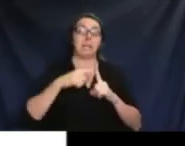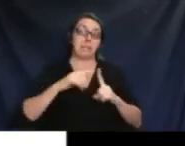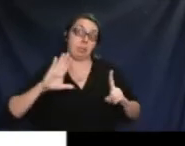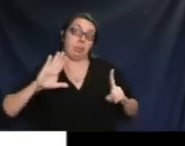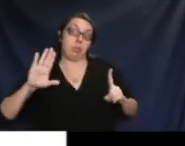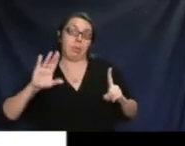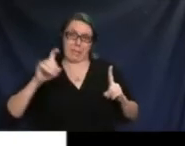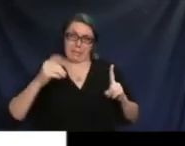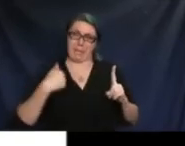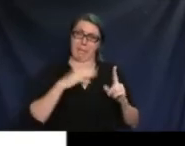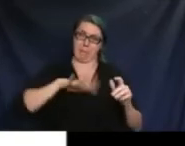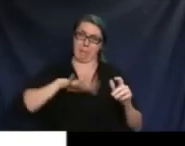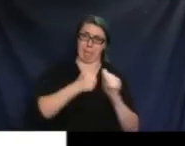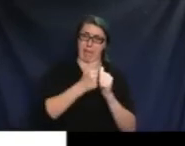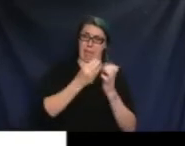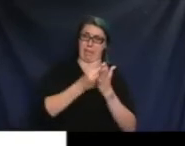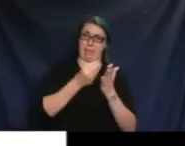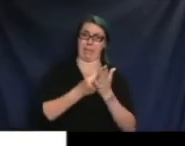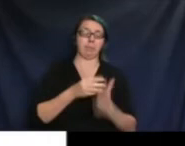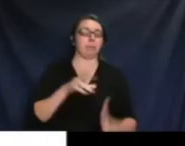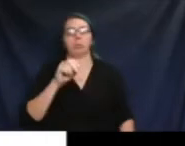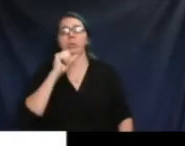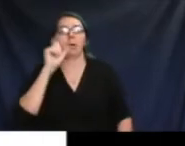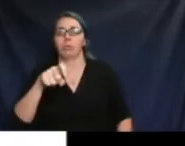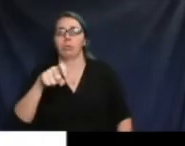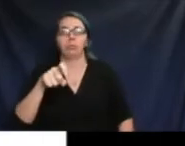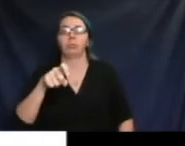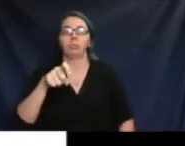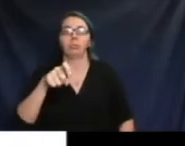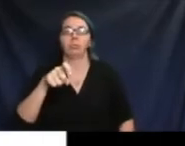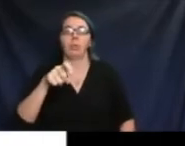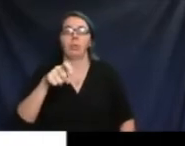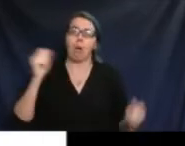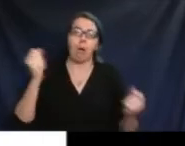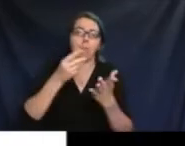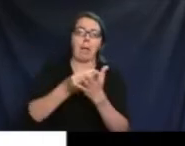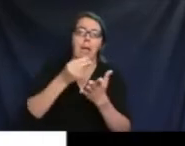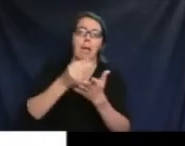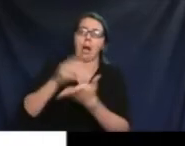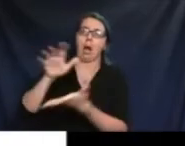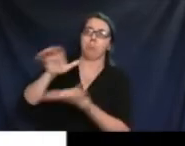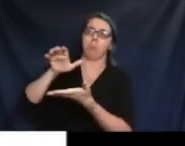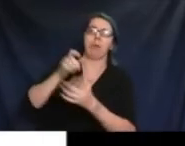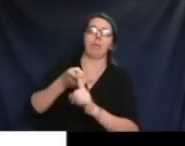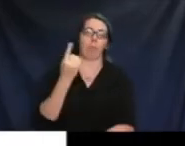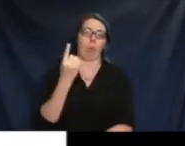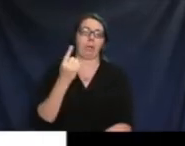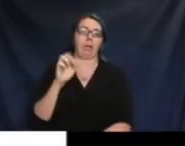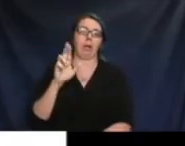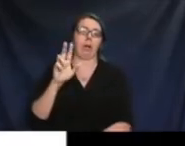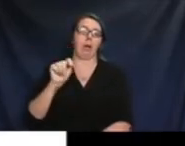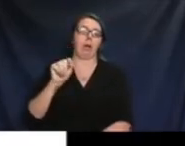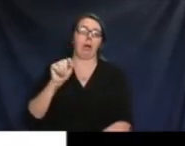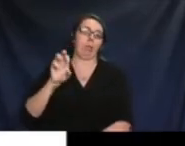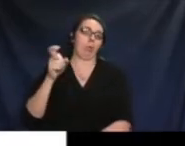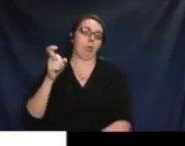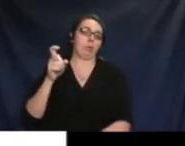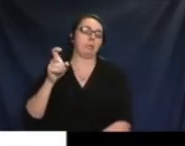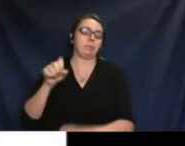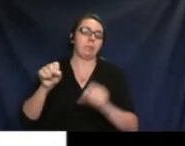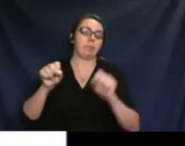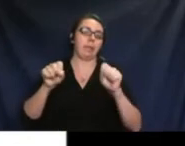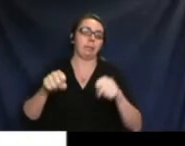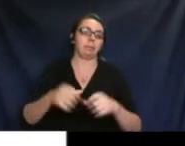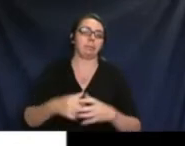Awesome. And then someone else is asking, can we talk about the content and the selection